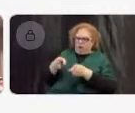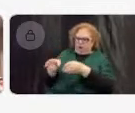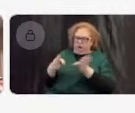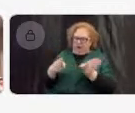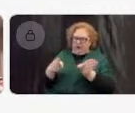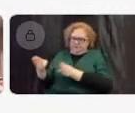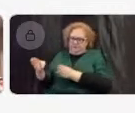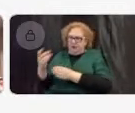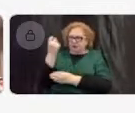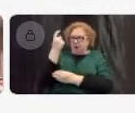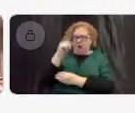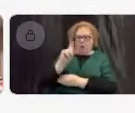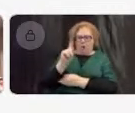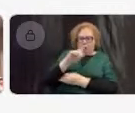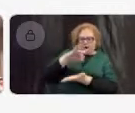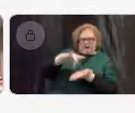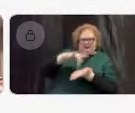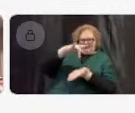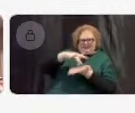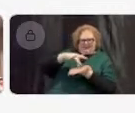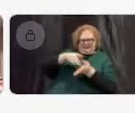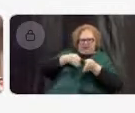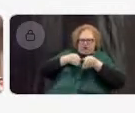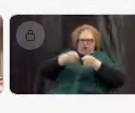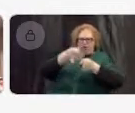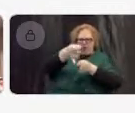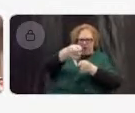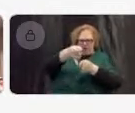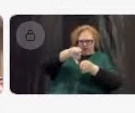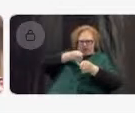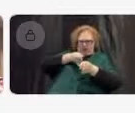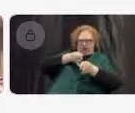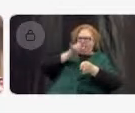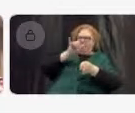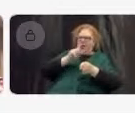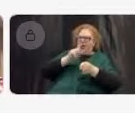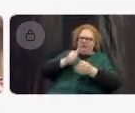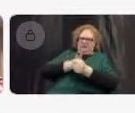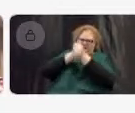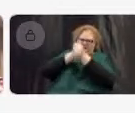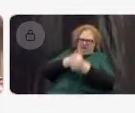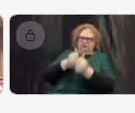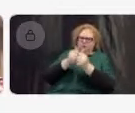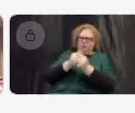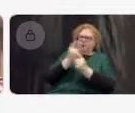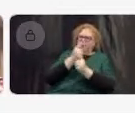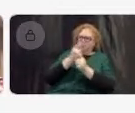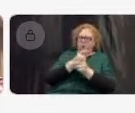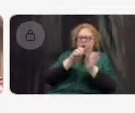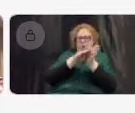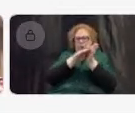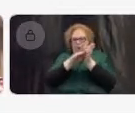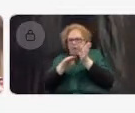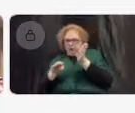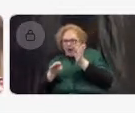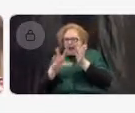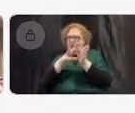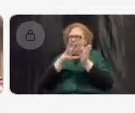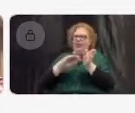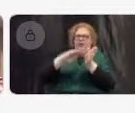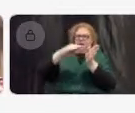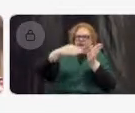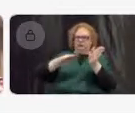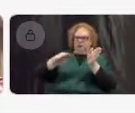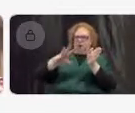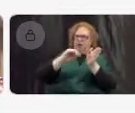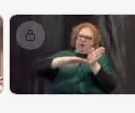line of a street or a roadway consistent with proper grade and curvature criteria. Because this section of roadway